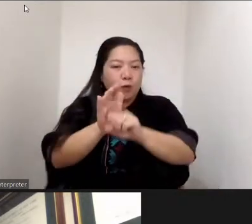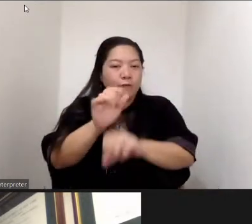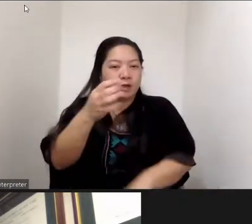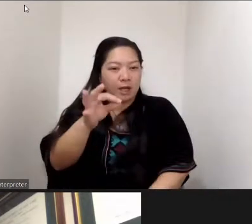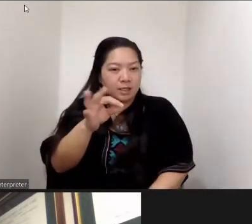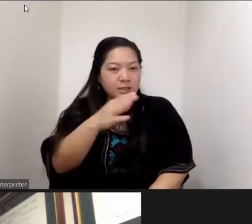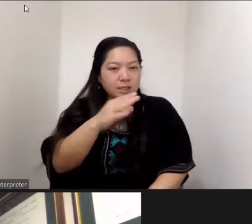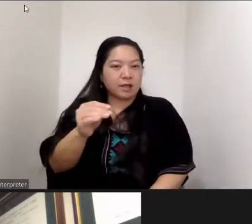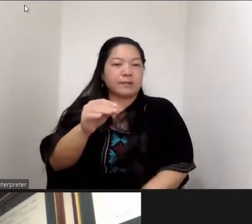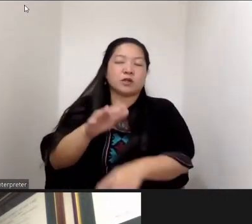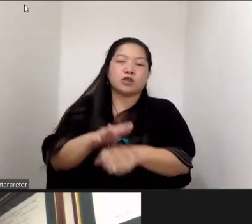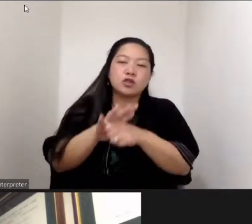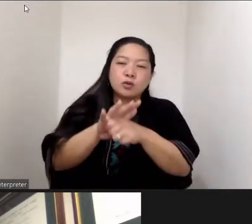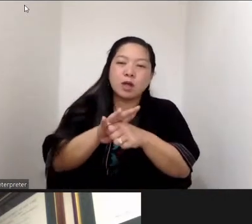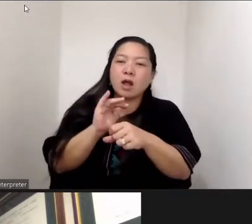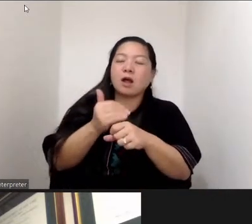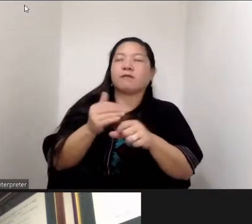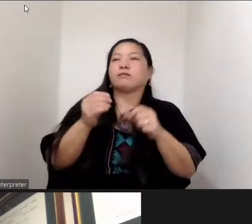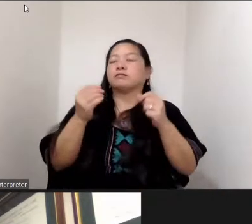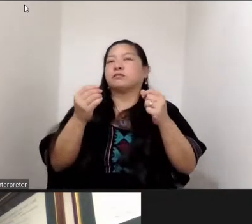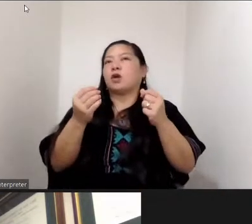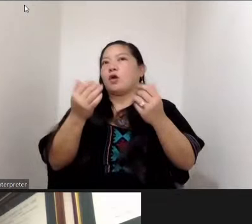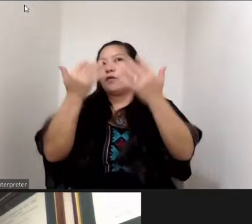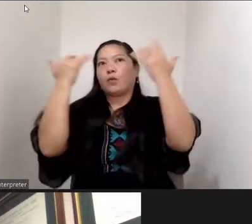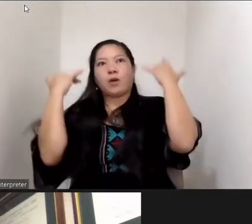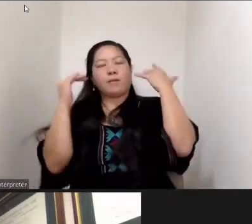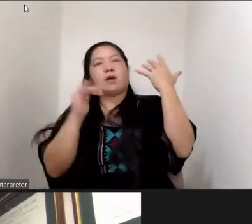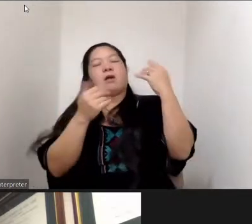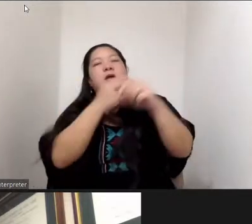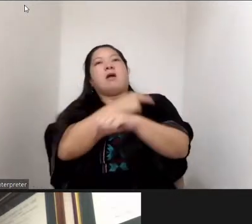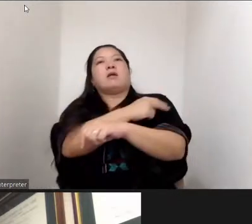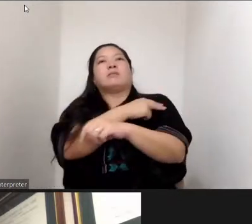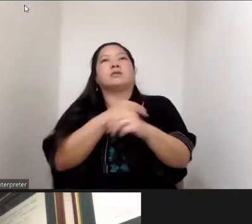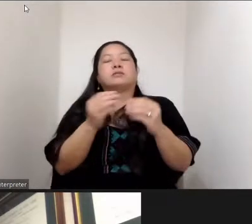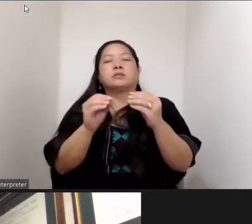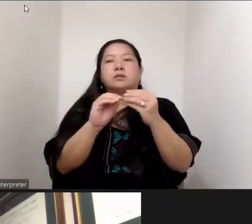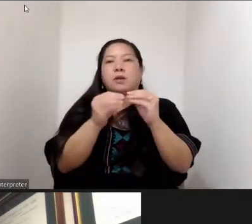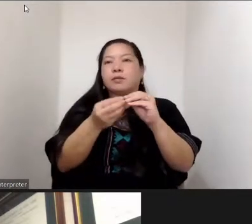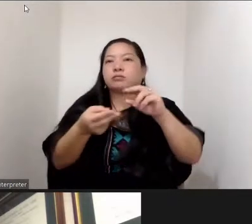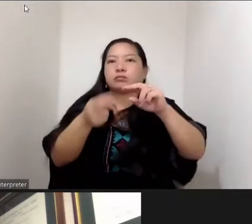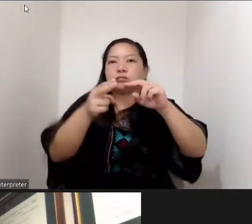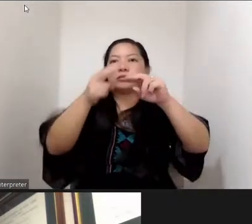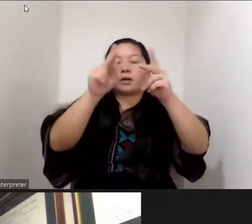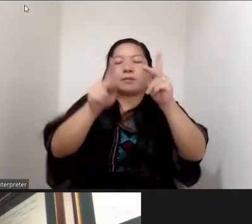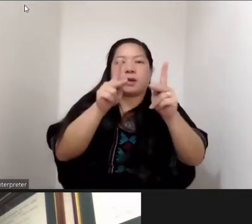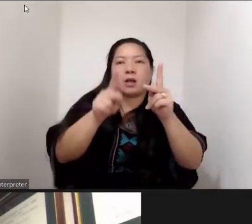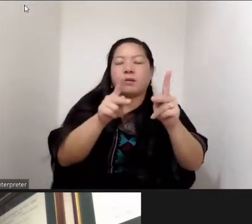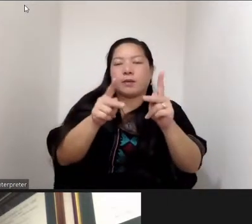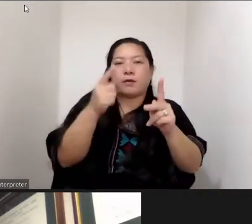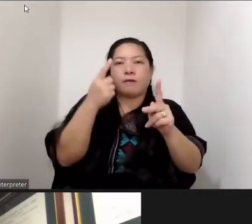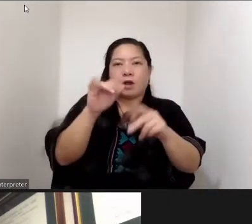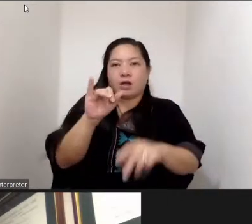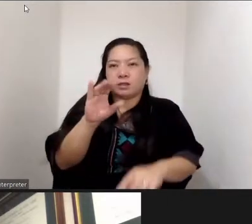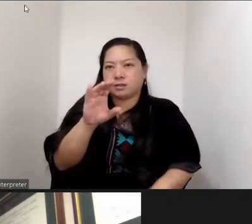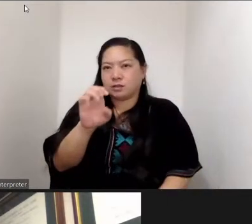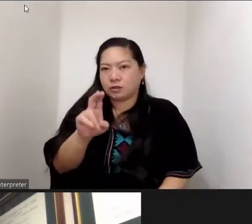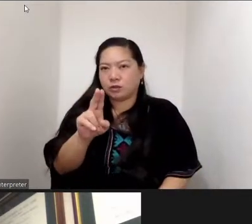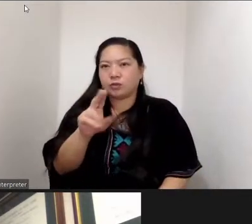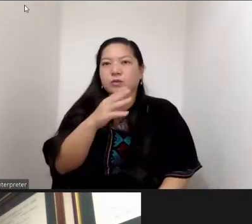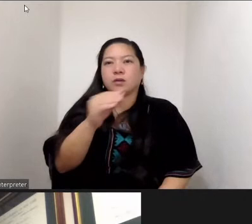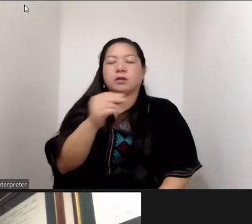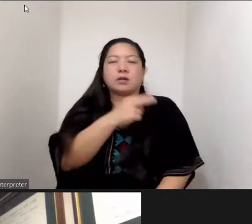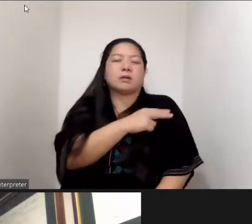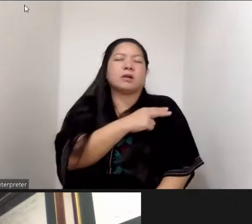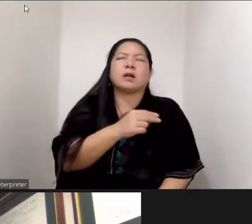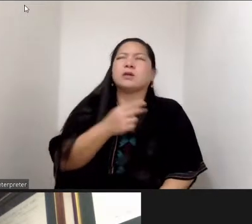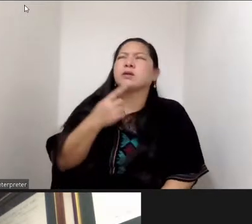and overwhelming our hospital. Yeah. And you mentioned the funding, the federal funding for the National Guard is going to run out in July.